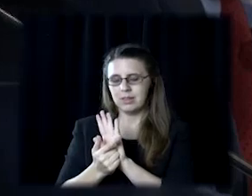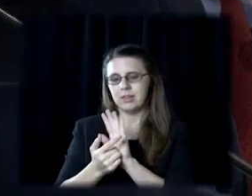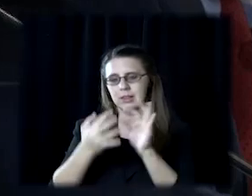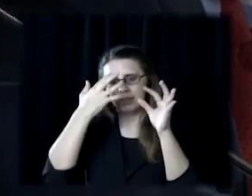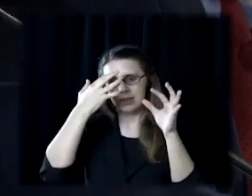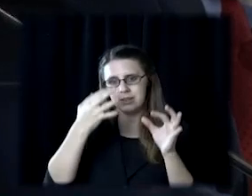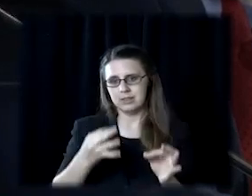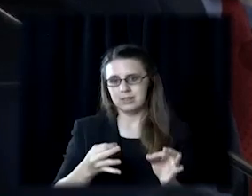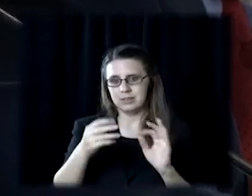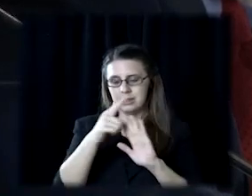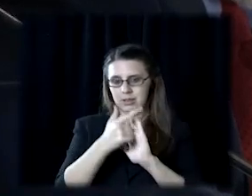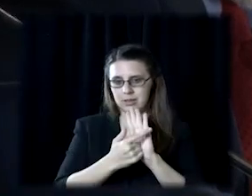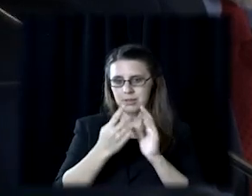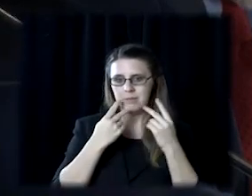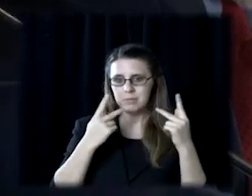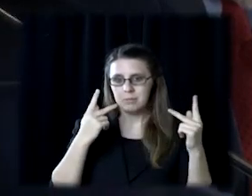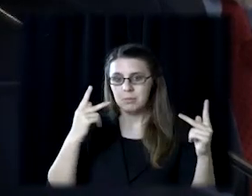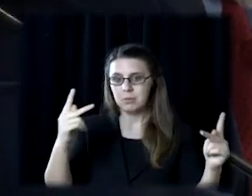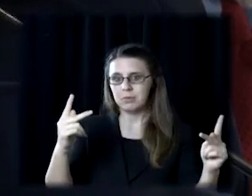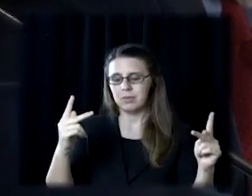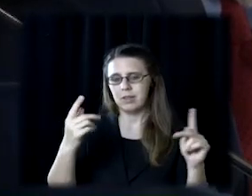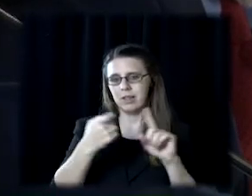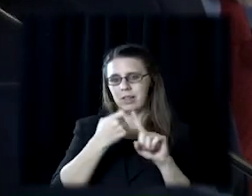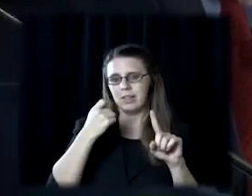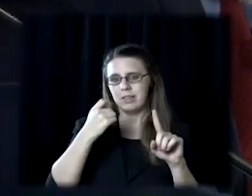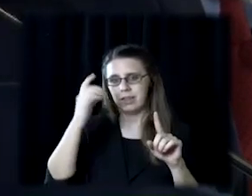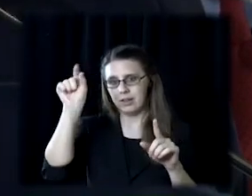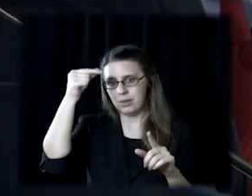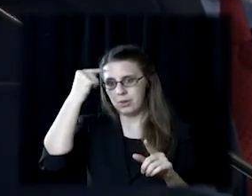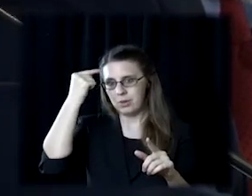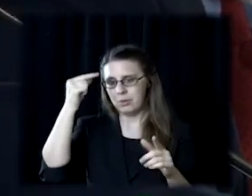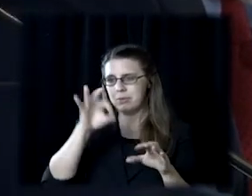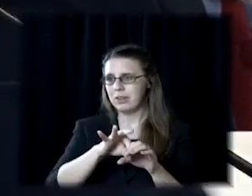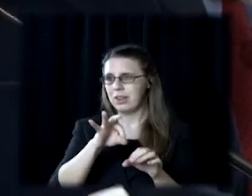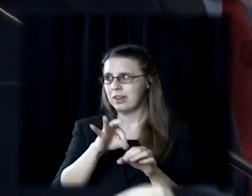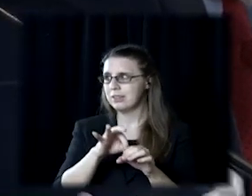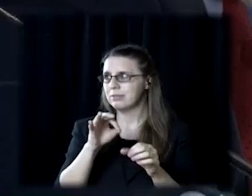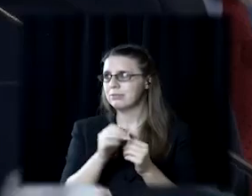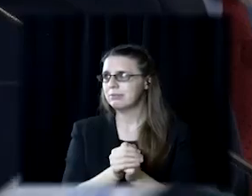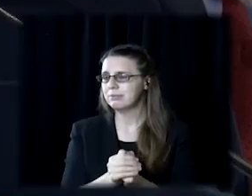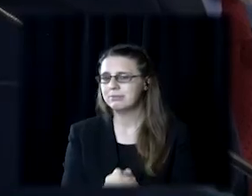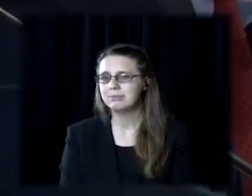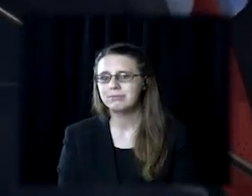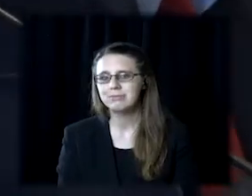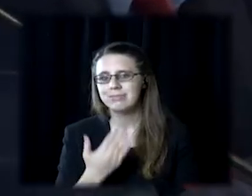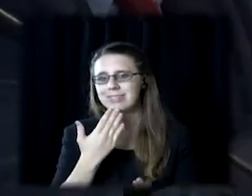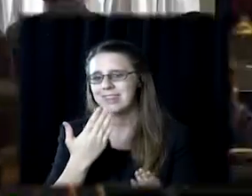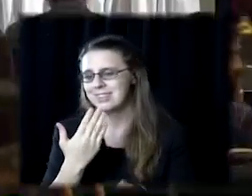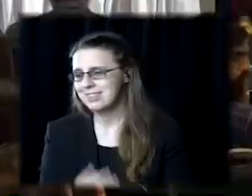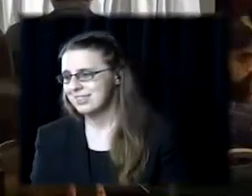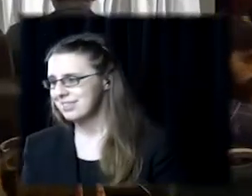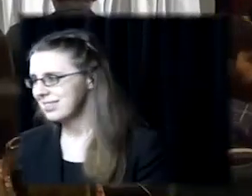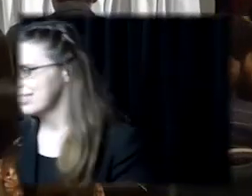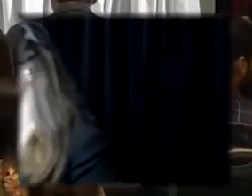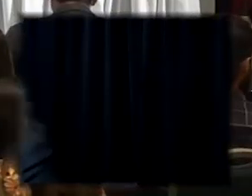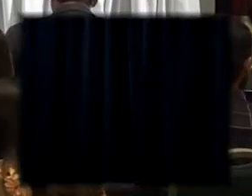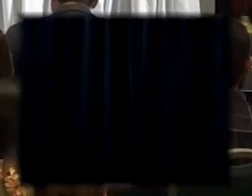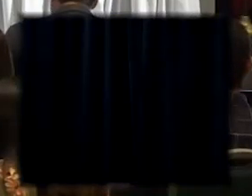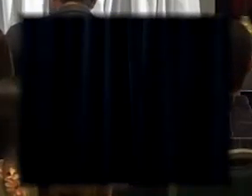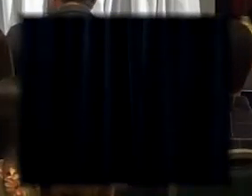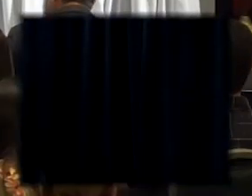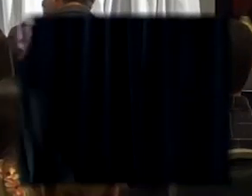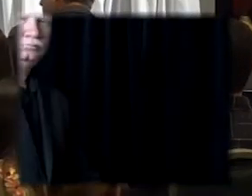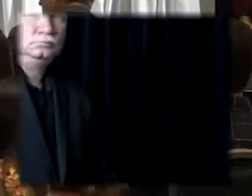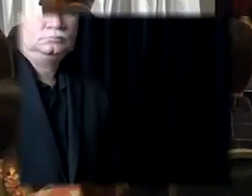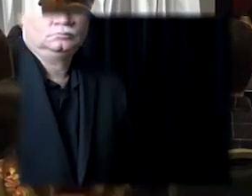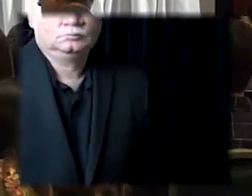los objetivos del Gobierno debidamente electo. Thank you, sir. Muchas gracias, señor secretario. If I may add just a comment,